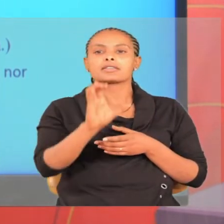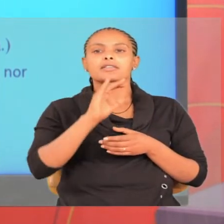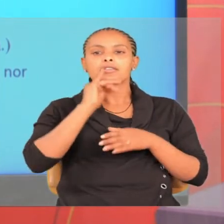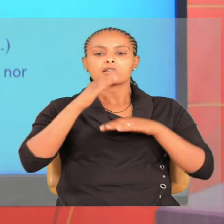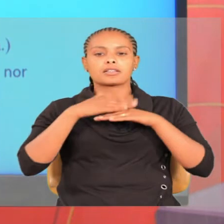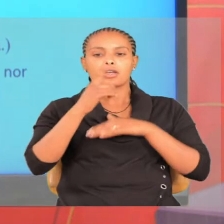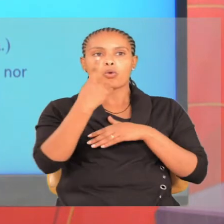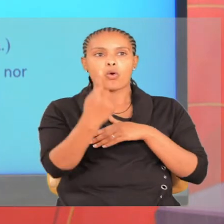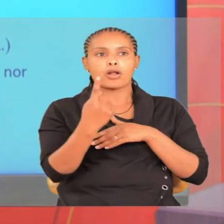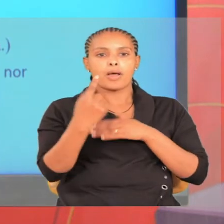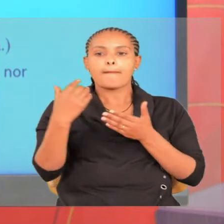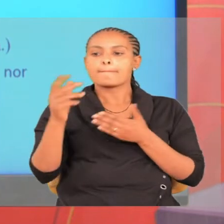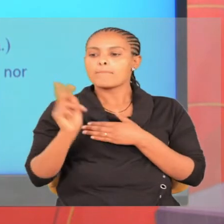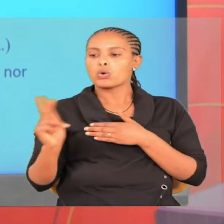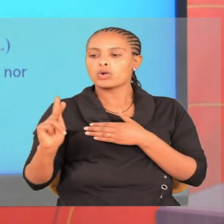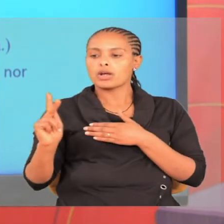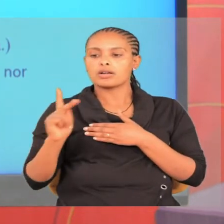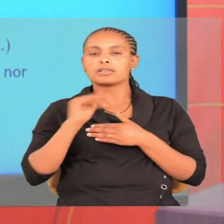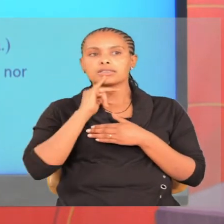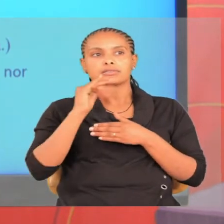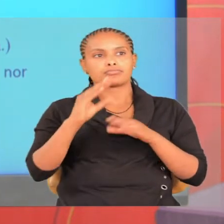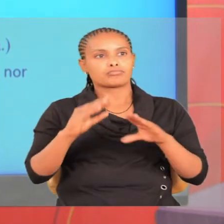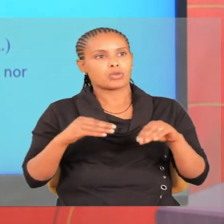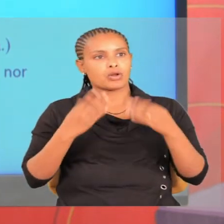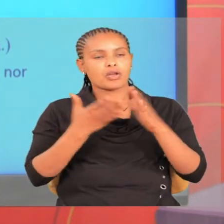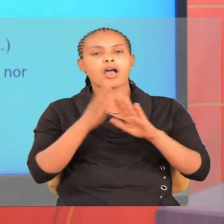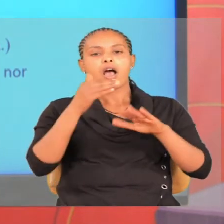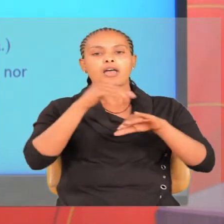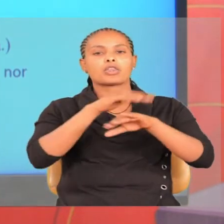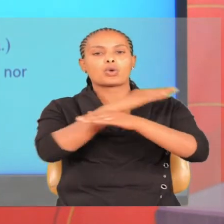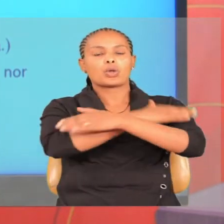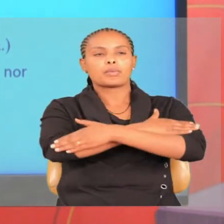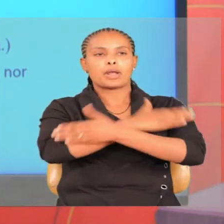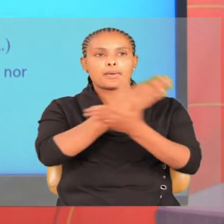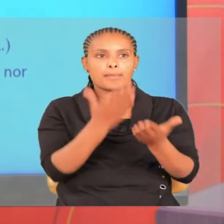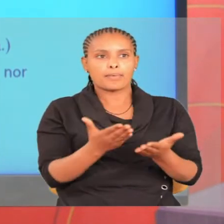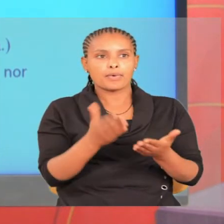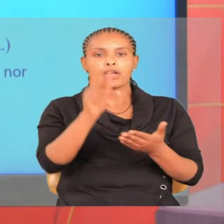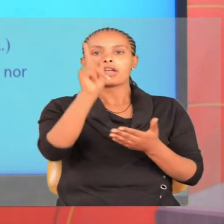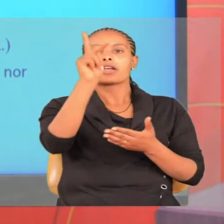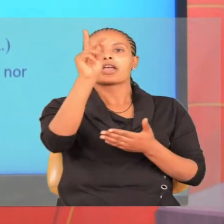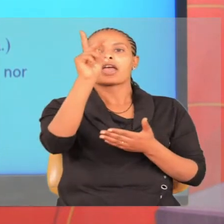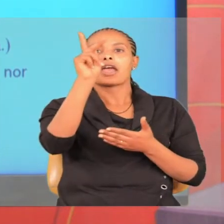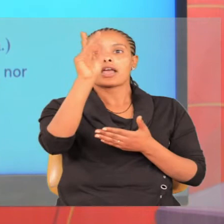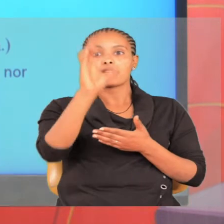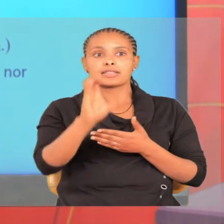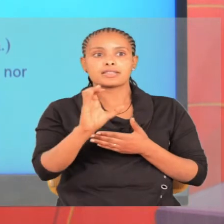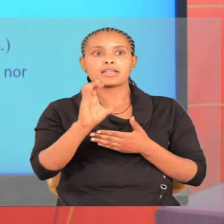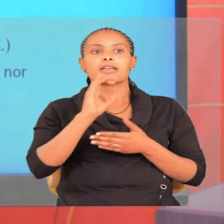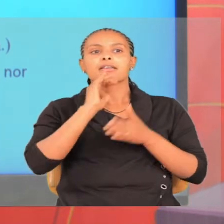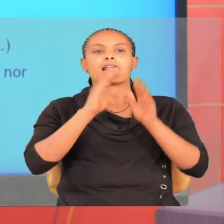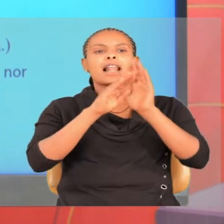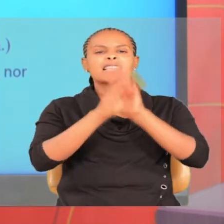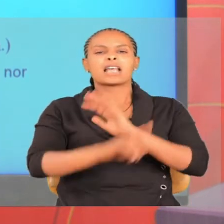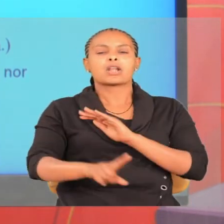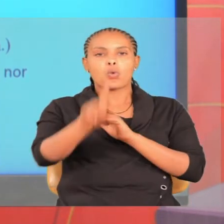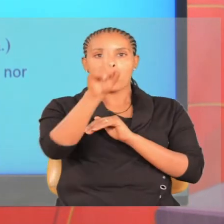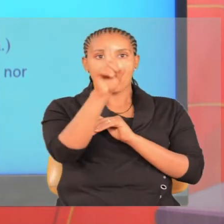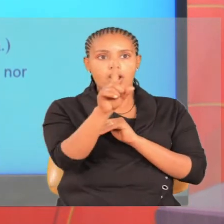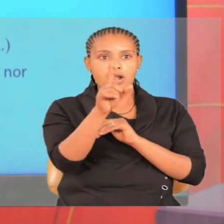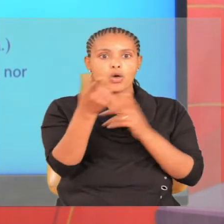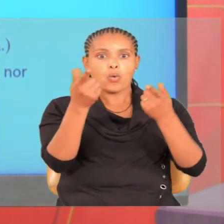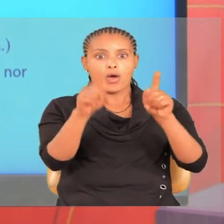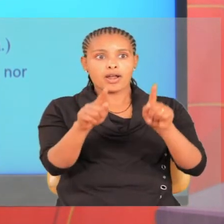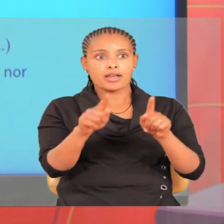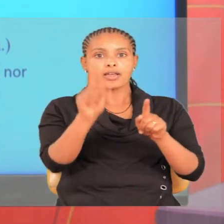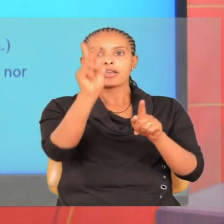greater than 1, product is favored at equilibrium. Case 2, when Kc is less than 1,